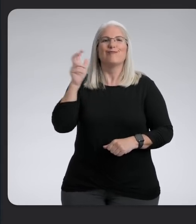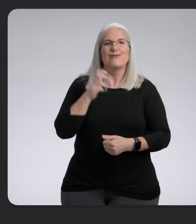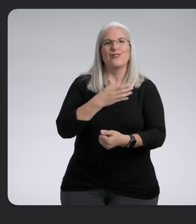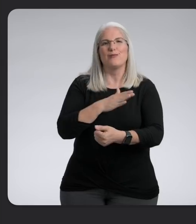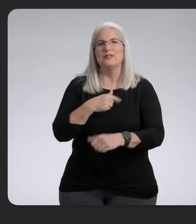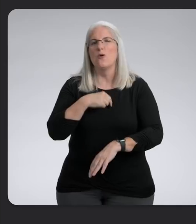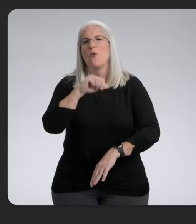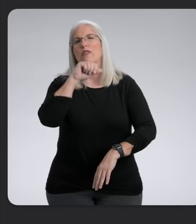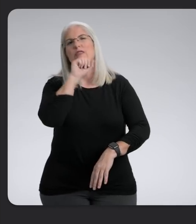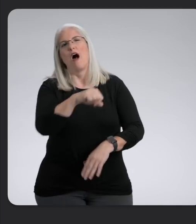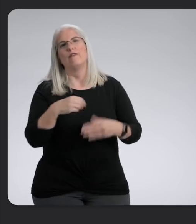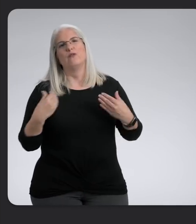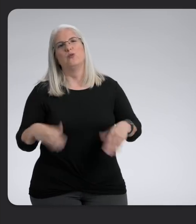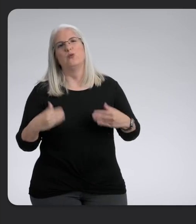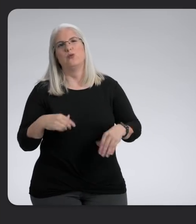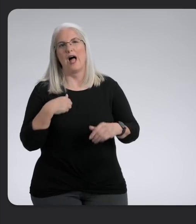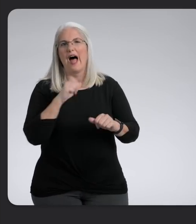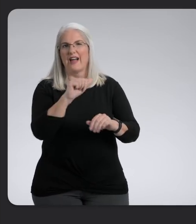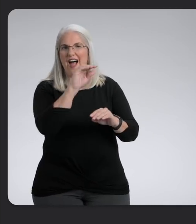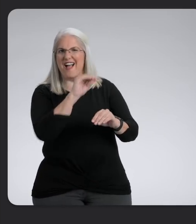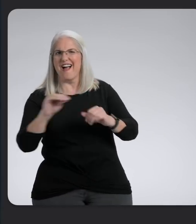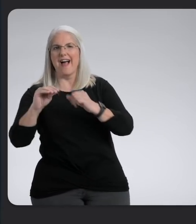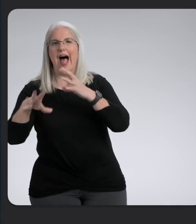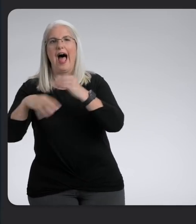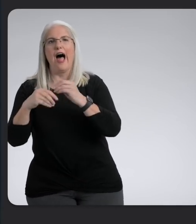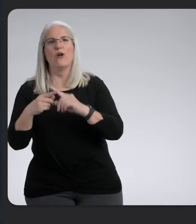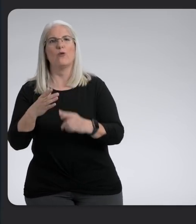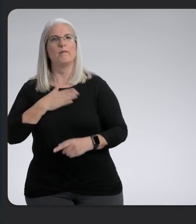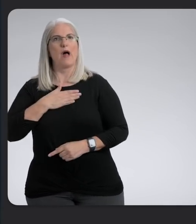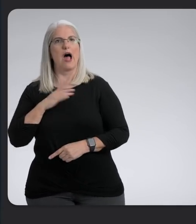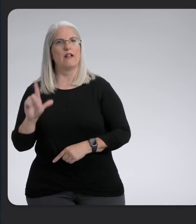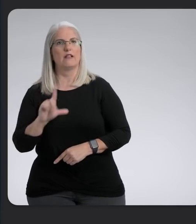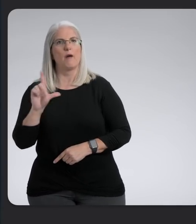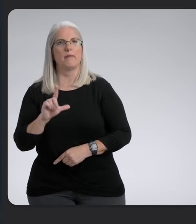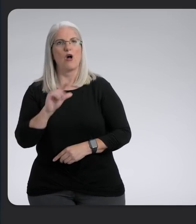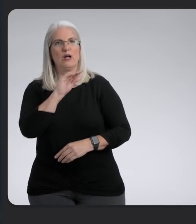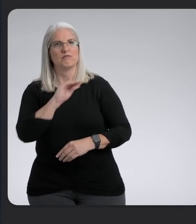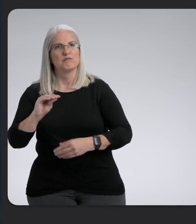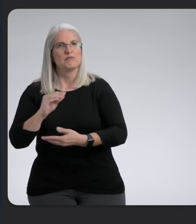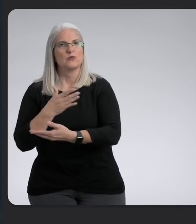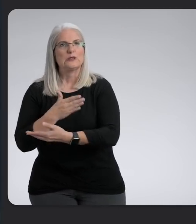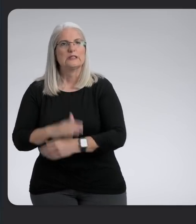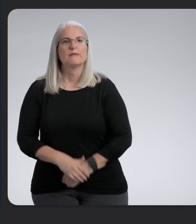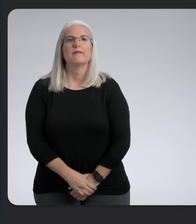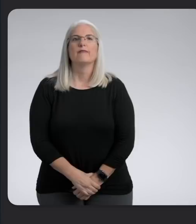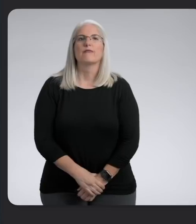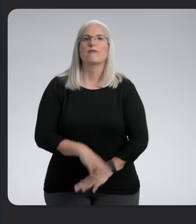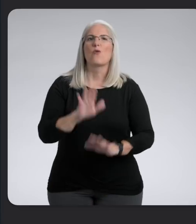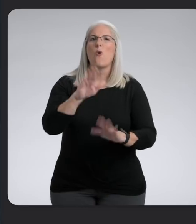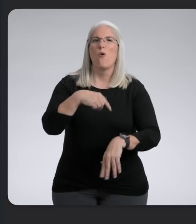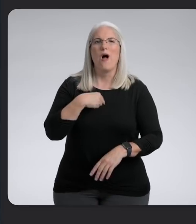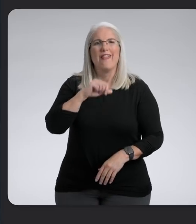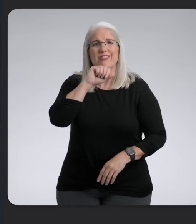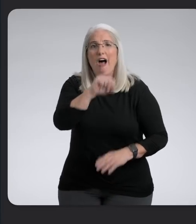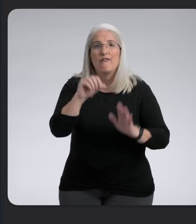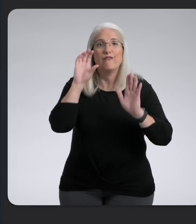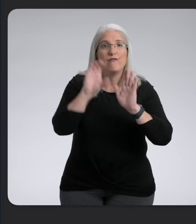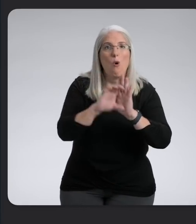Love it. Definitely adding this one to my library. Now, one I really love is photos. Remember those great pictures from my family's trip